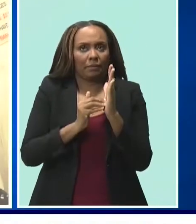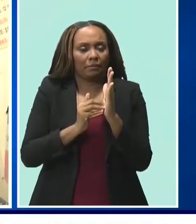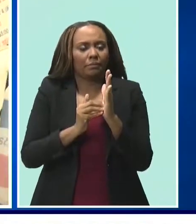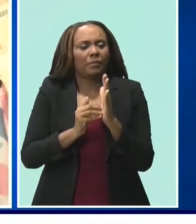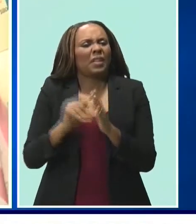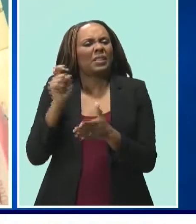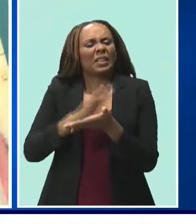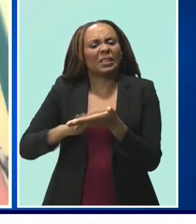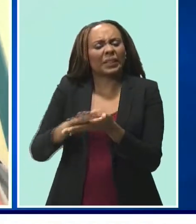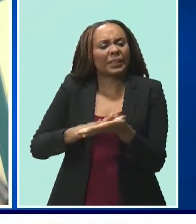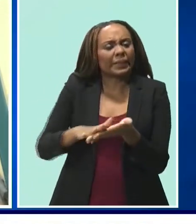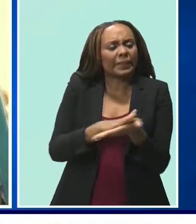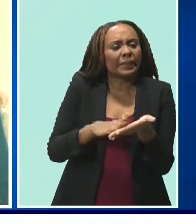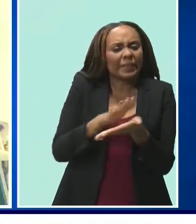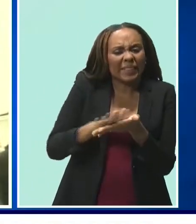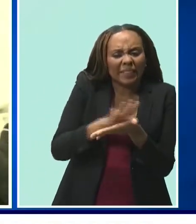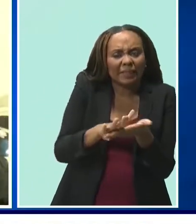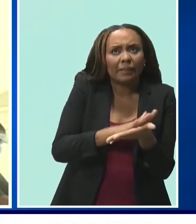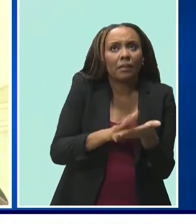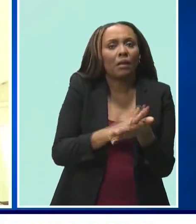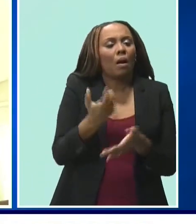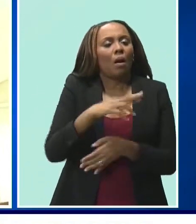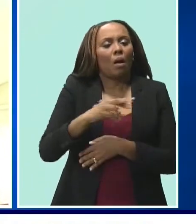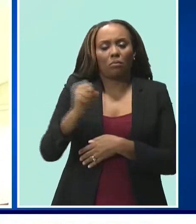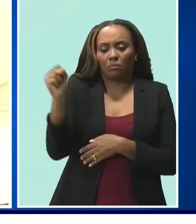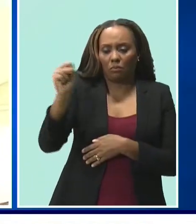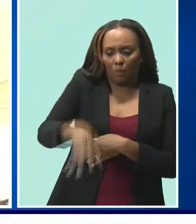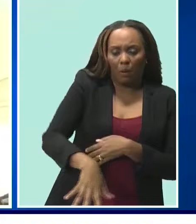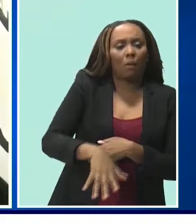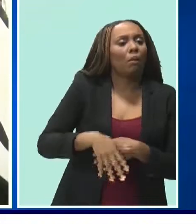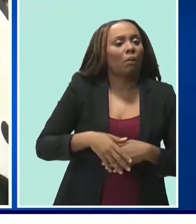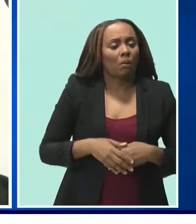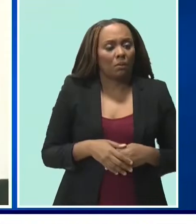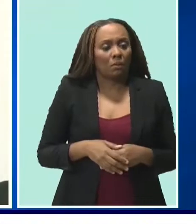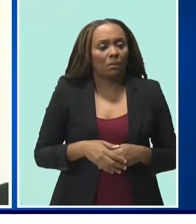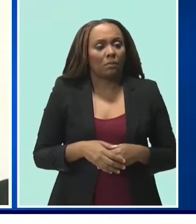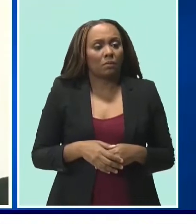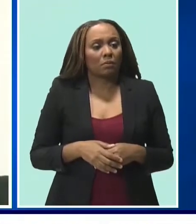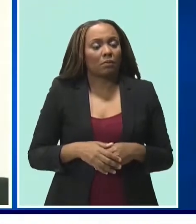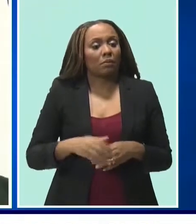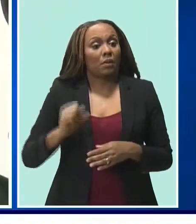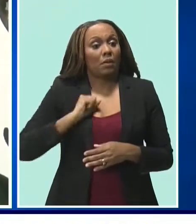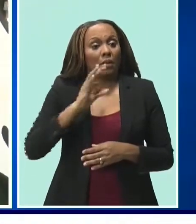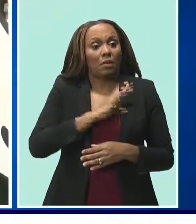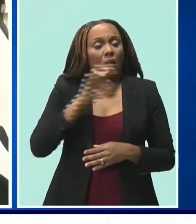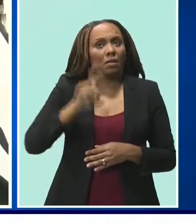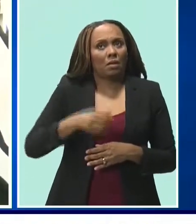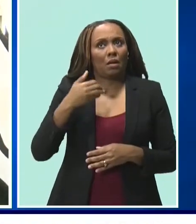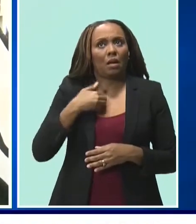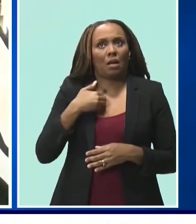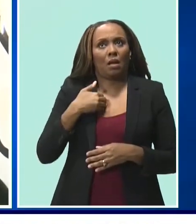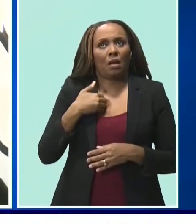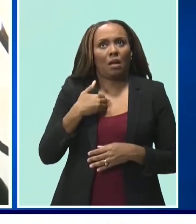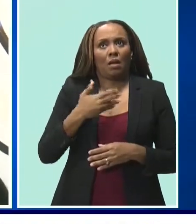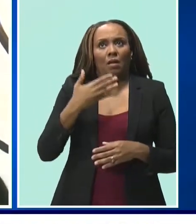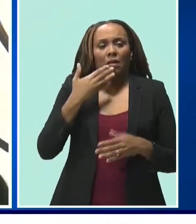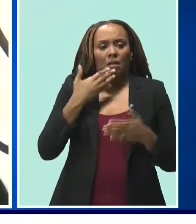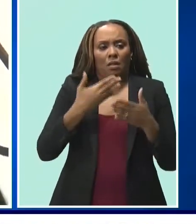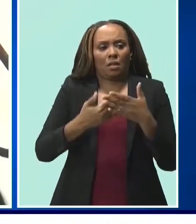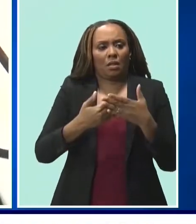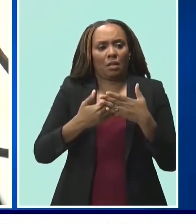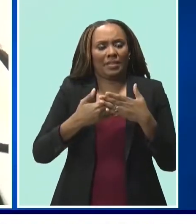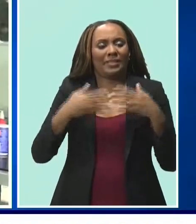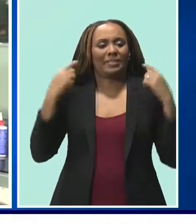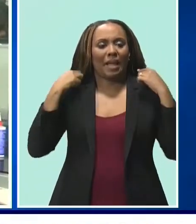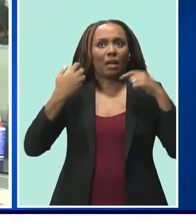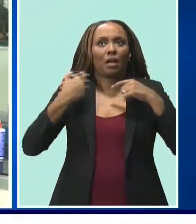and disinfected or discarded in a closed container. Employees should use protective neck strips around the neck of